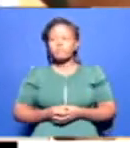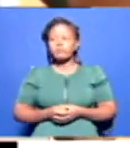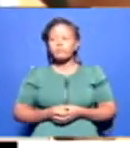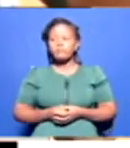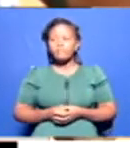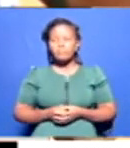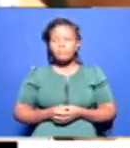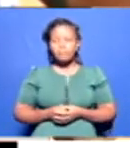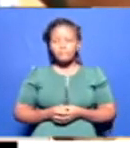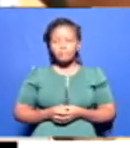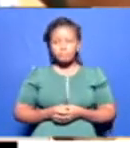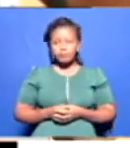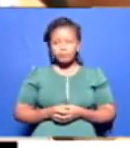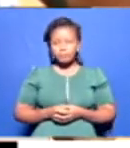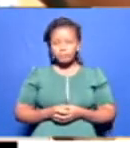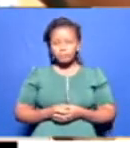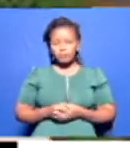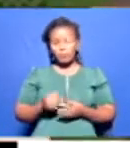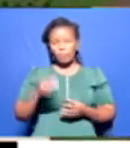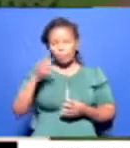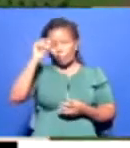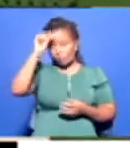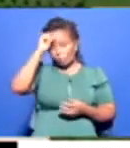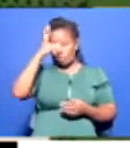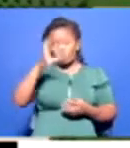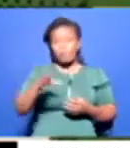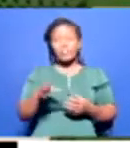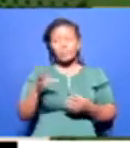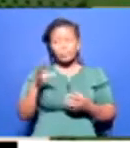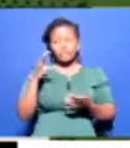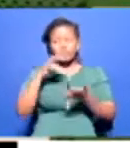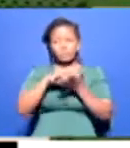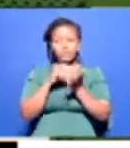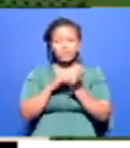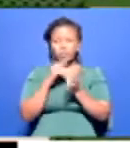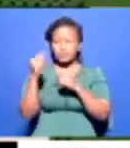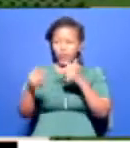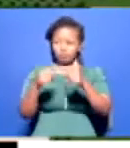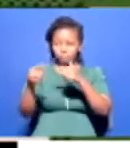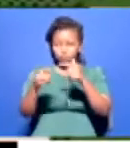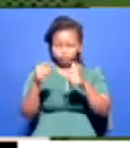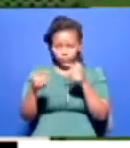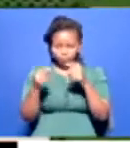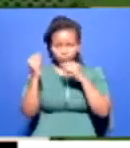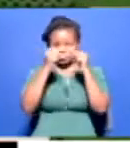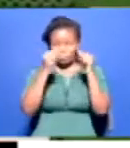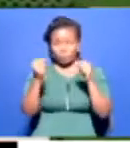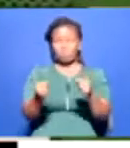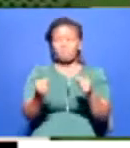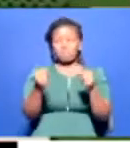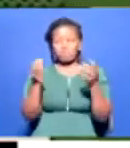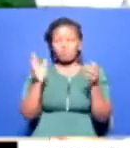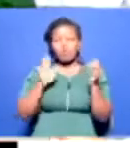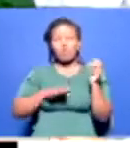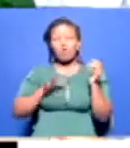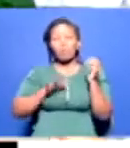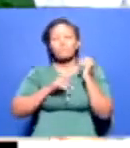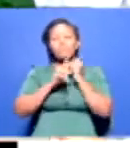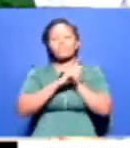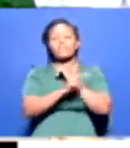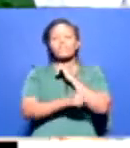County gubernatorial race is gaining momentum, with Governor Ann Waiguru being the latest aspirant to unveil her running